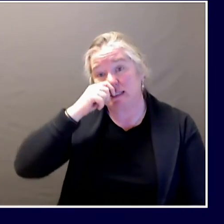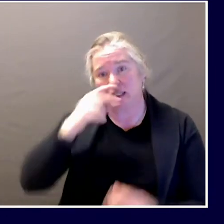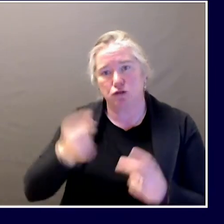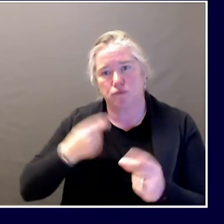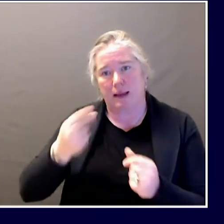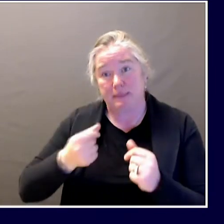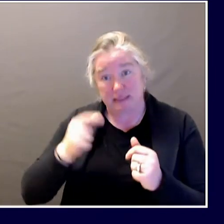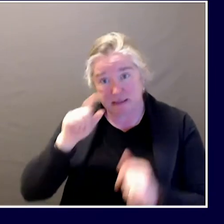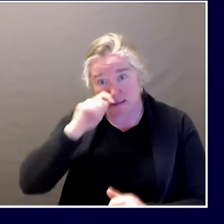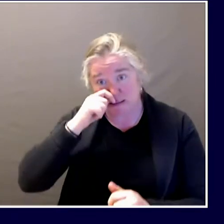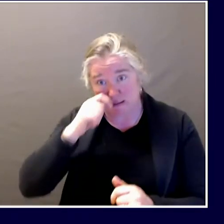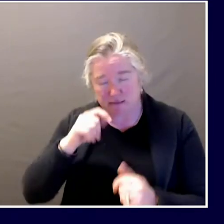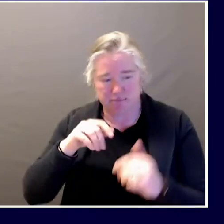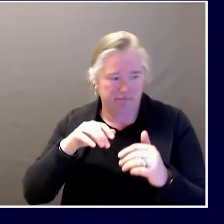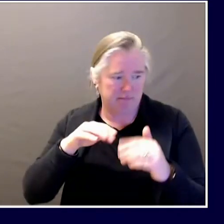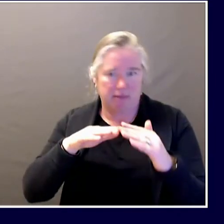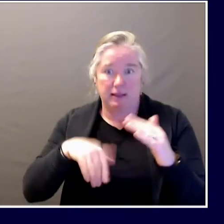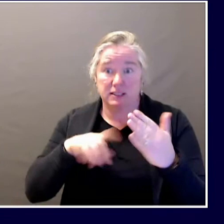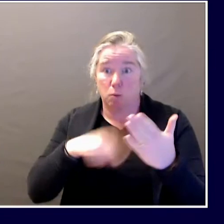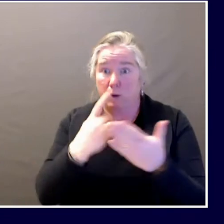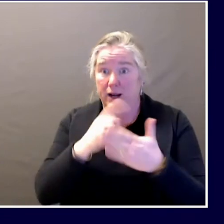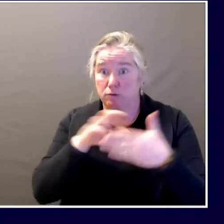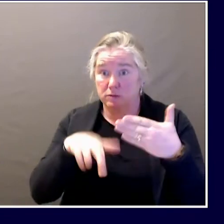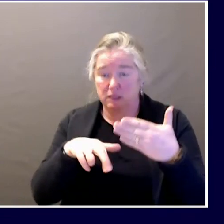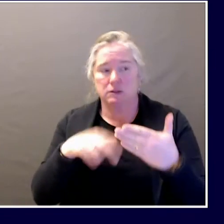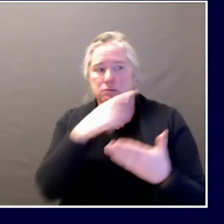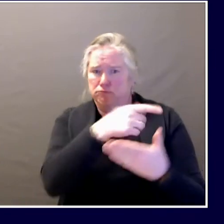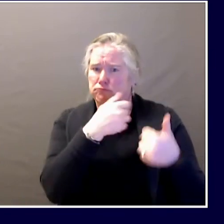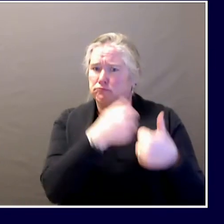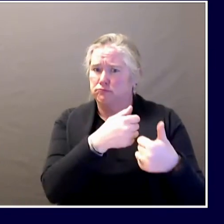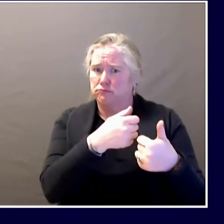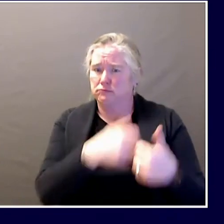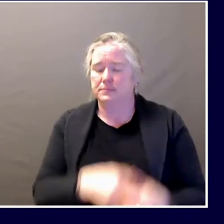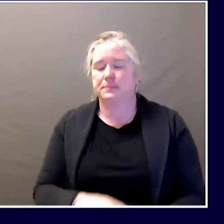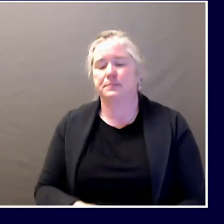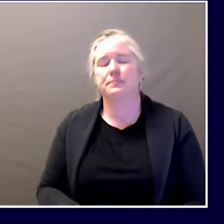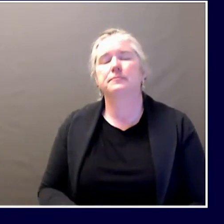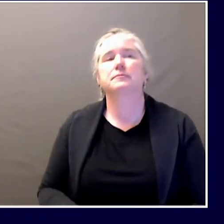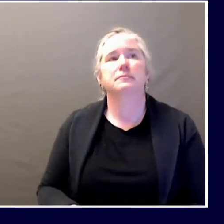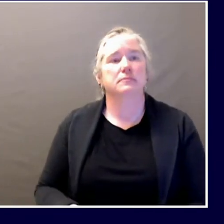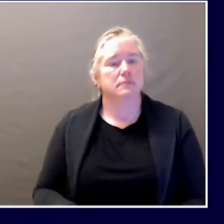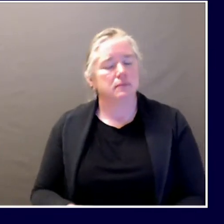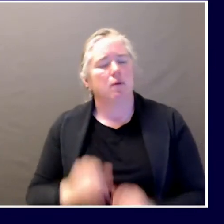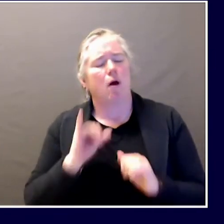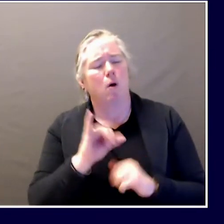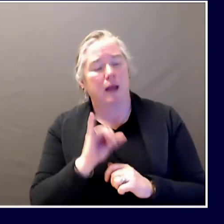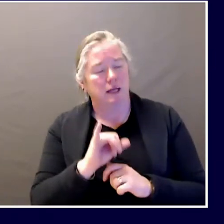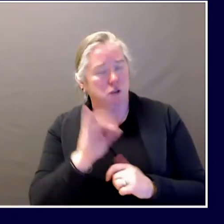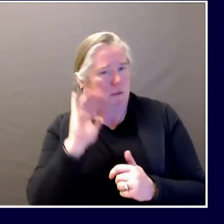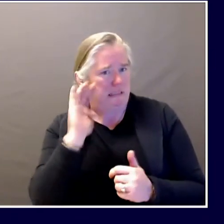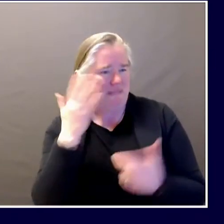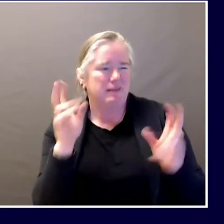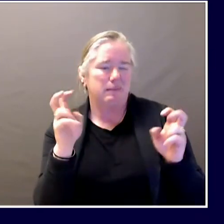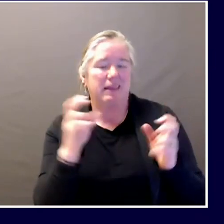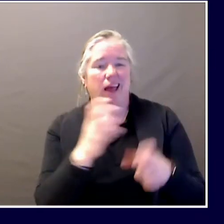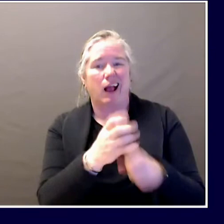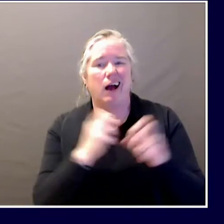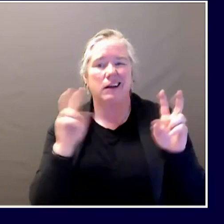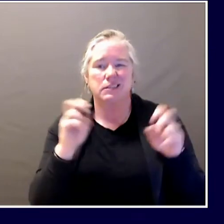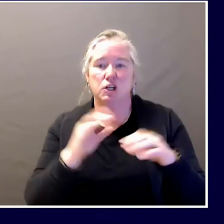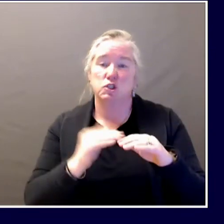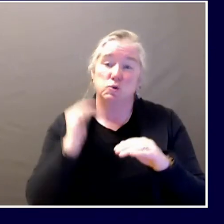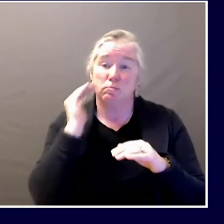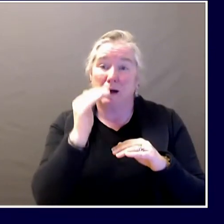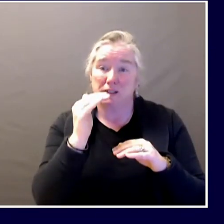Maine. Okay, so it sounds like part of the reason they may have just received too many doses and couldn't schedule as